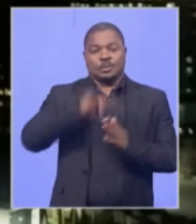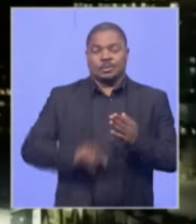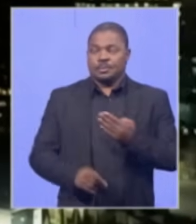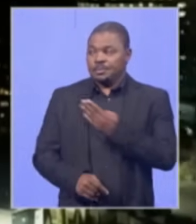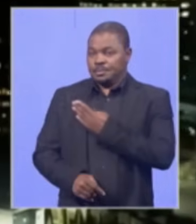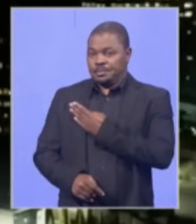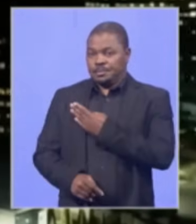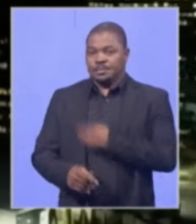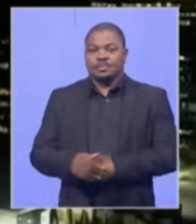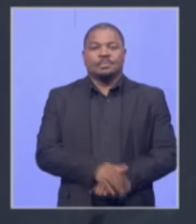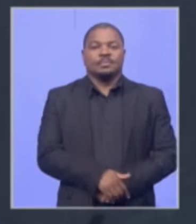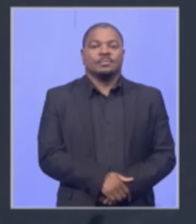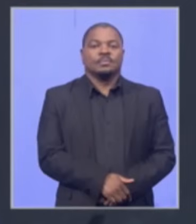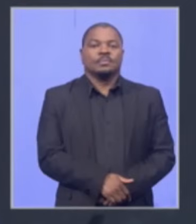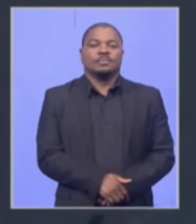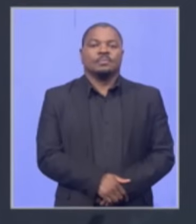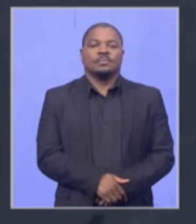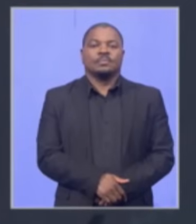tše.